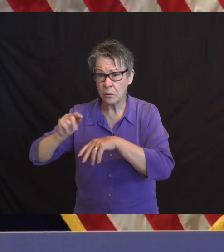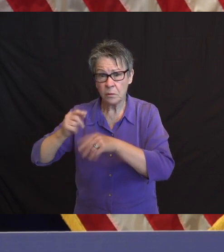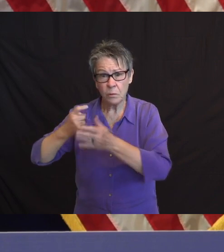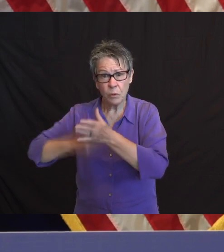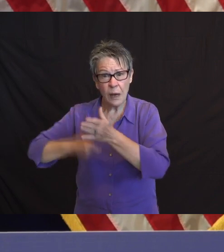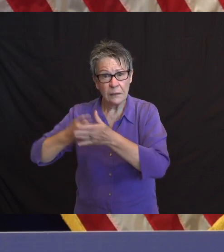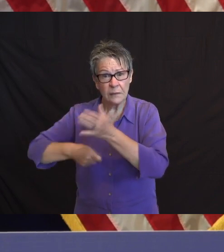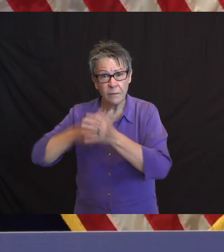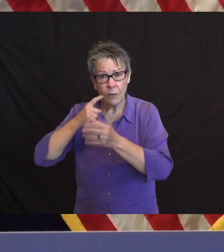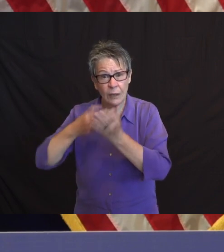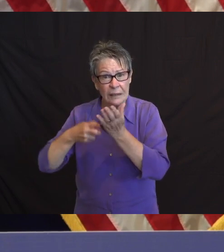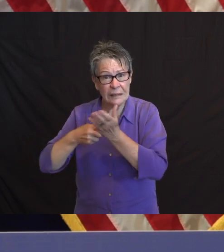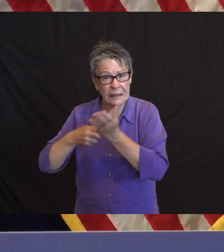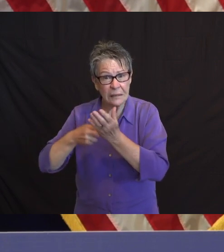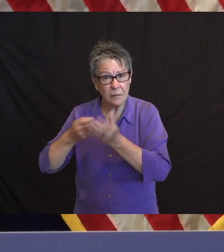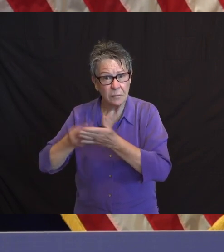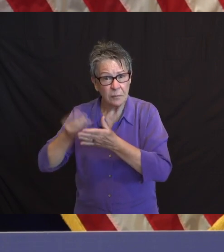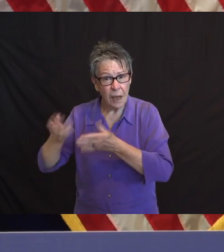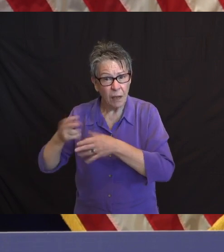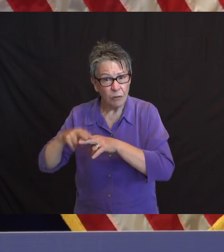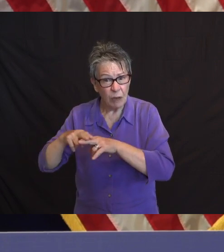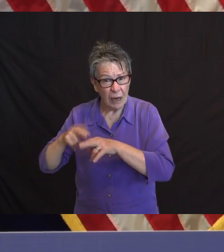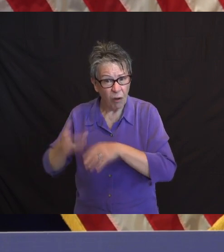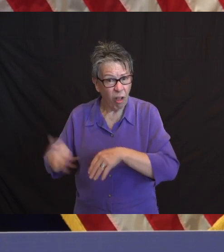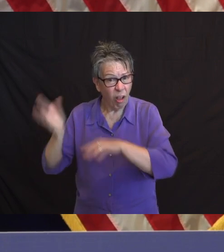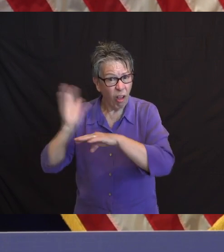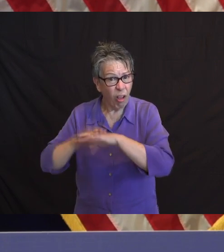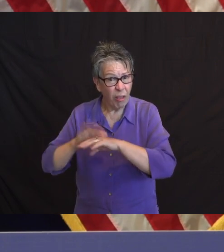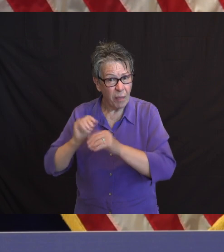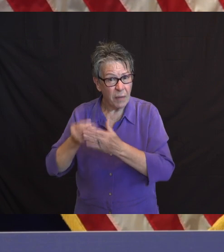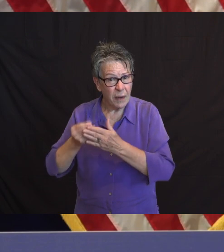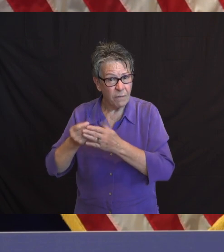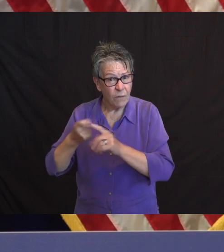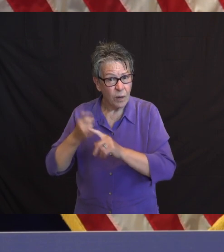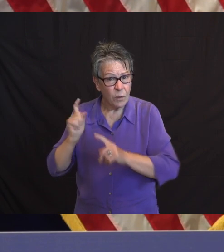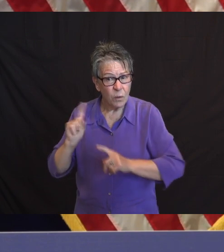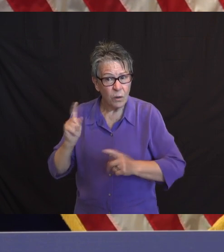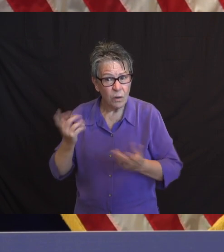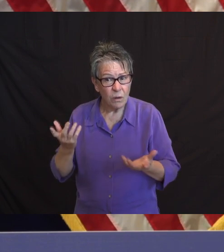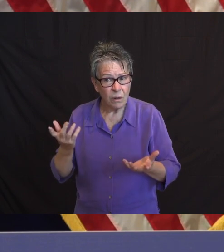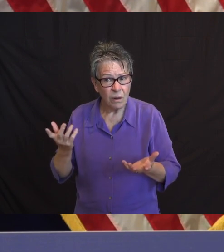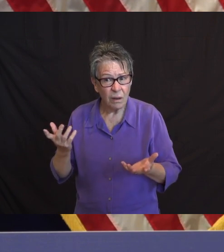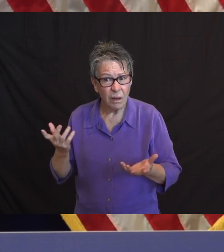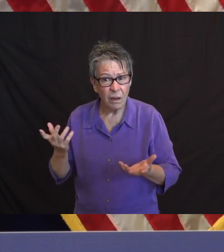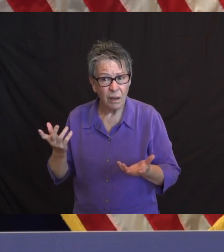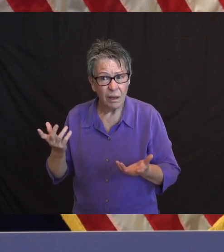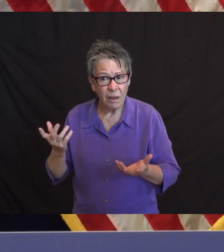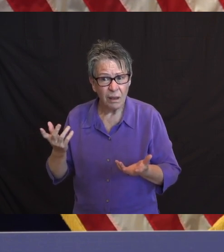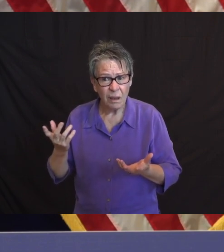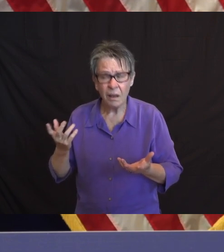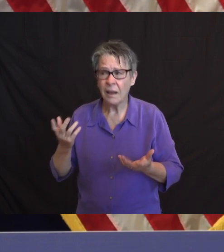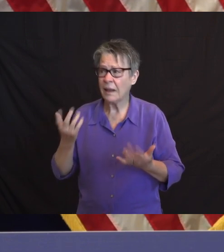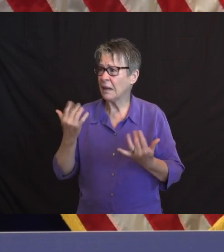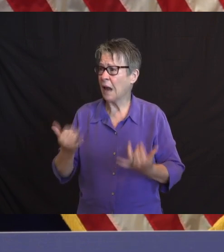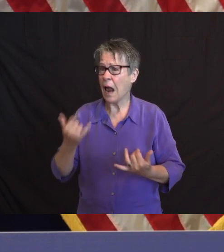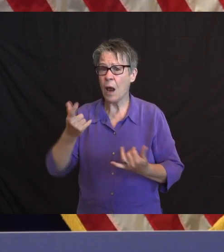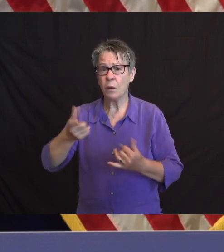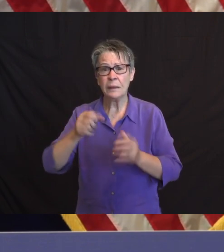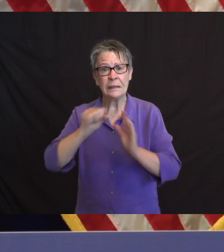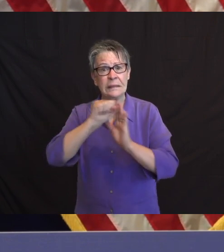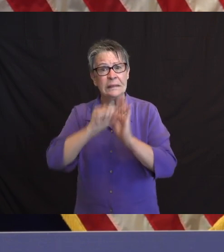in the next 5 years, given the New Jersey Transit funding cuts from the state budget for 2020